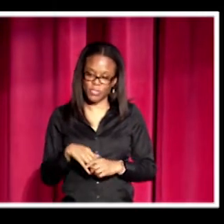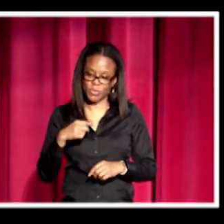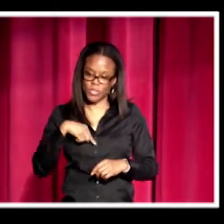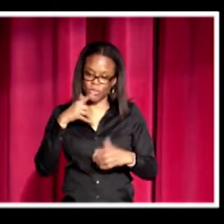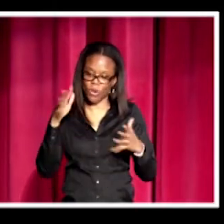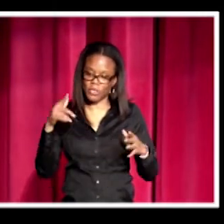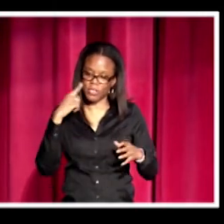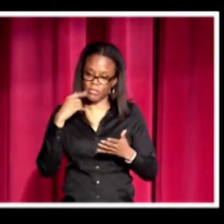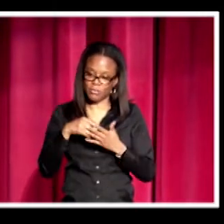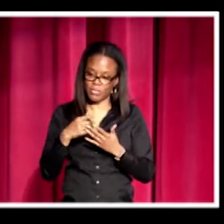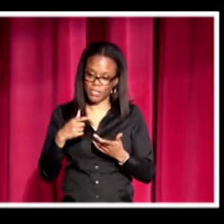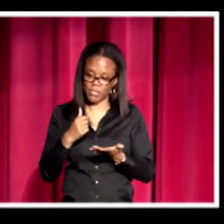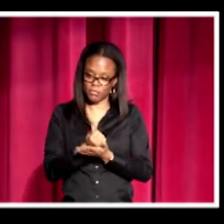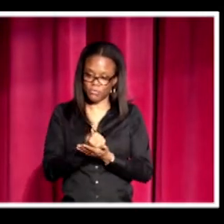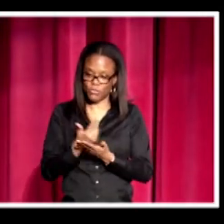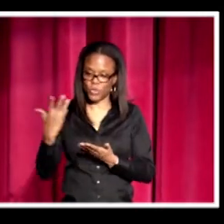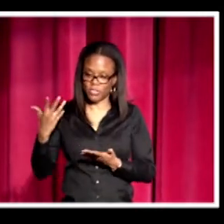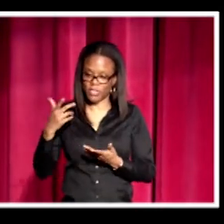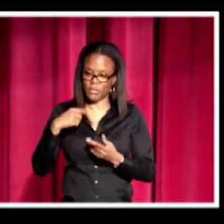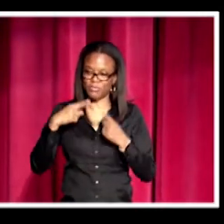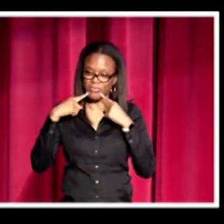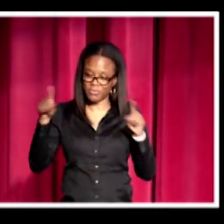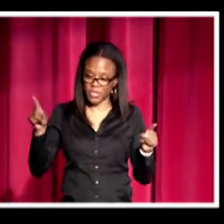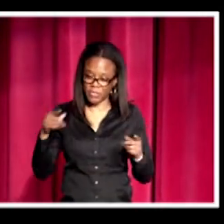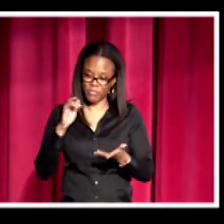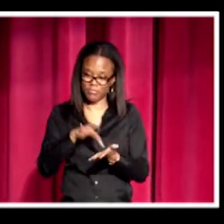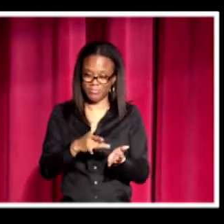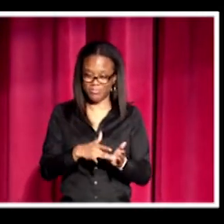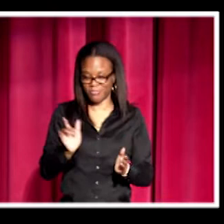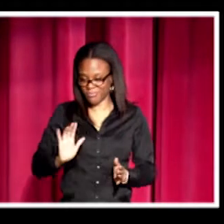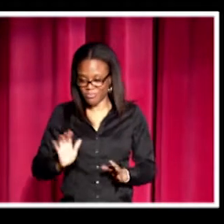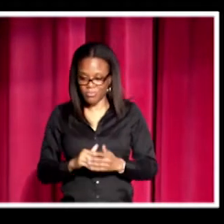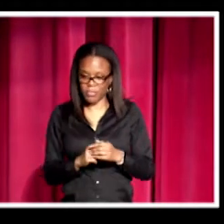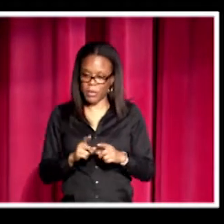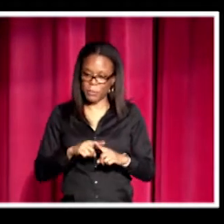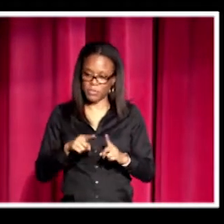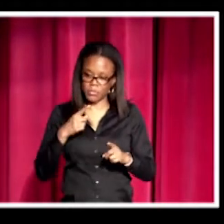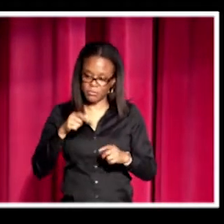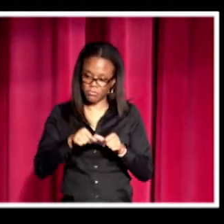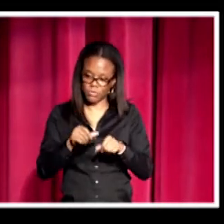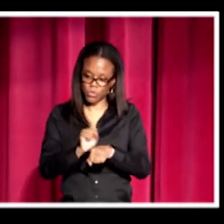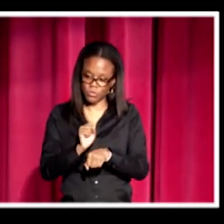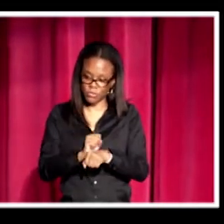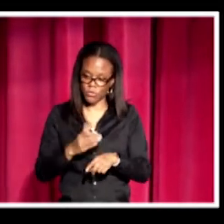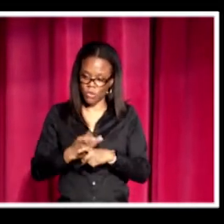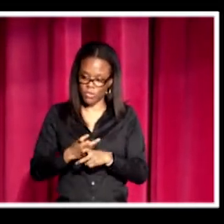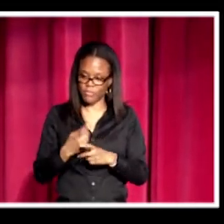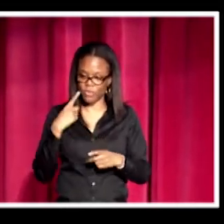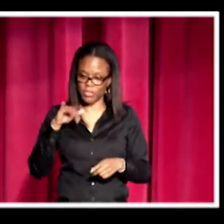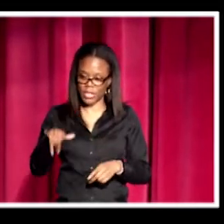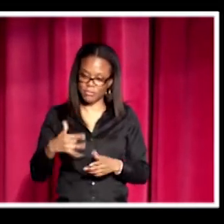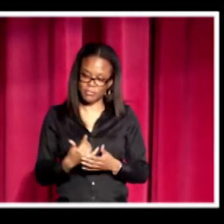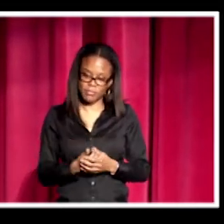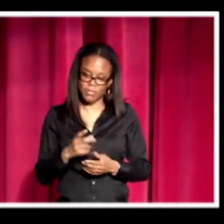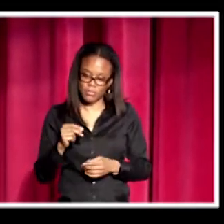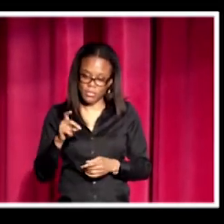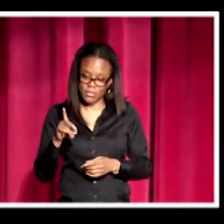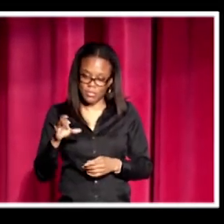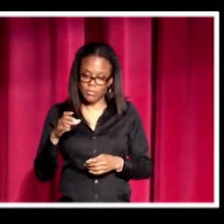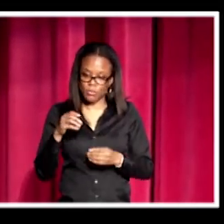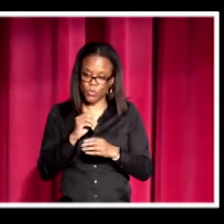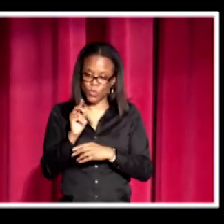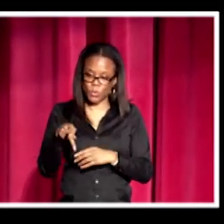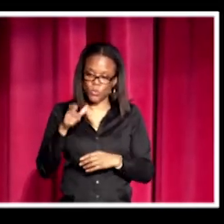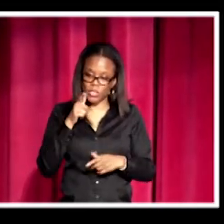and prosperity for granted, and because we want Washington, D.C., the Washington, D.C. that Cooper will live